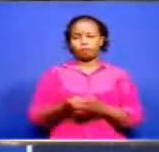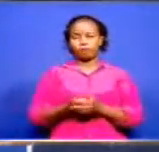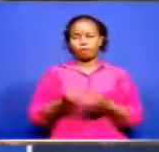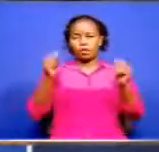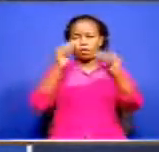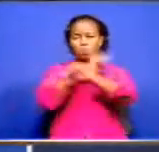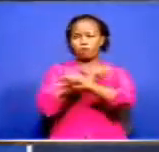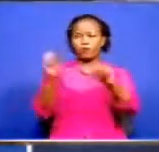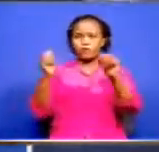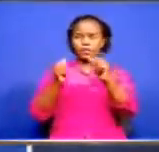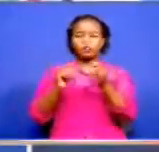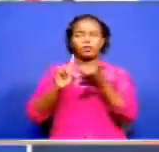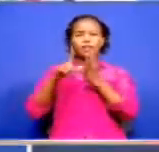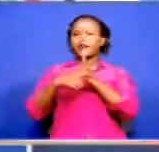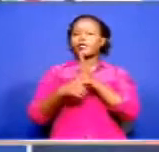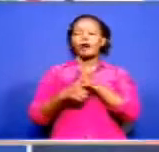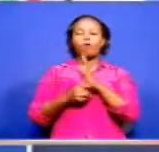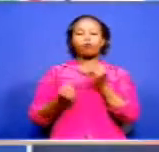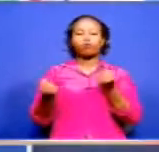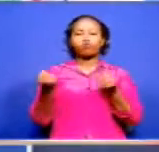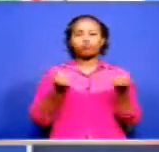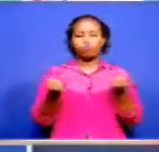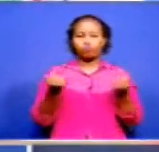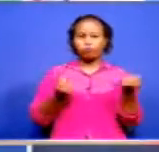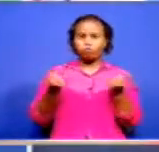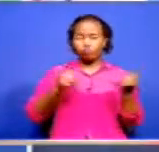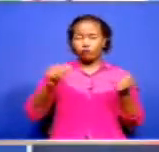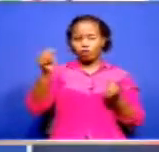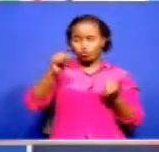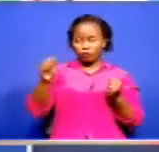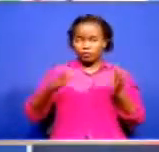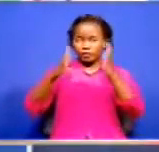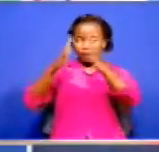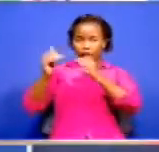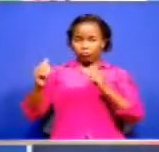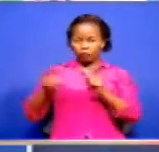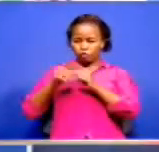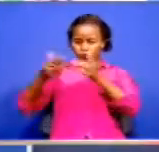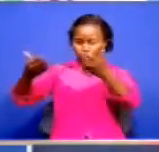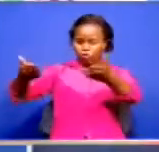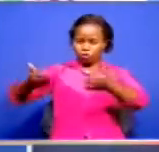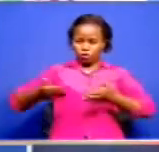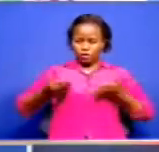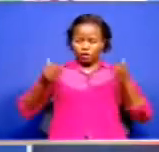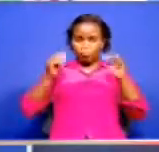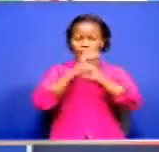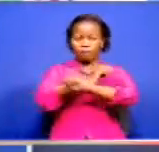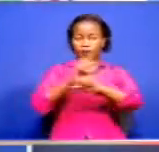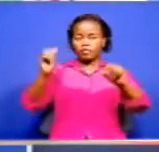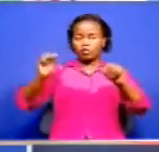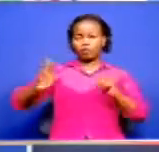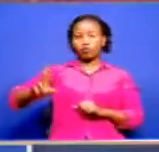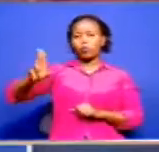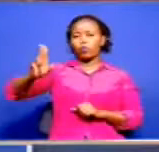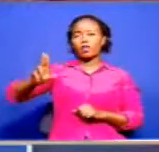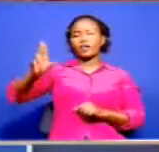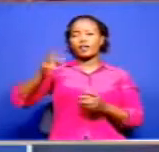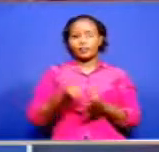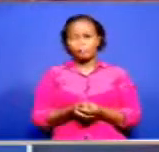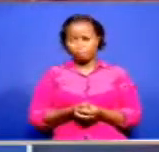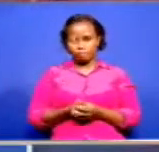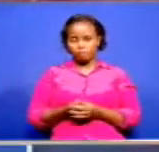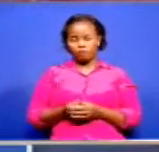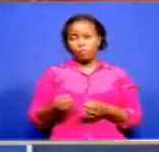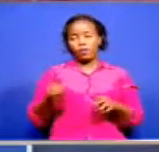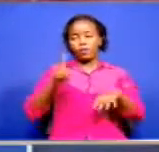later proceeded to State House, where she was received by President Uhuru Kenyatta. In State House, President Suluhu was accorded